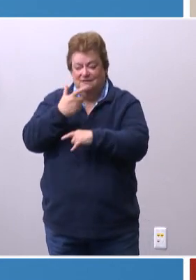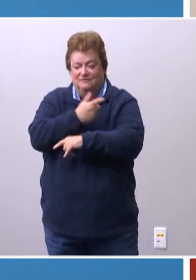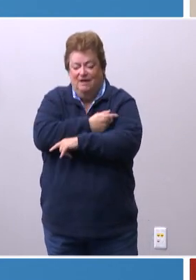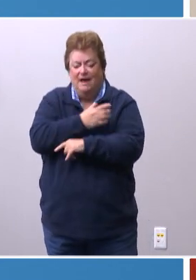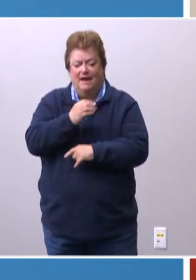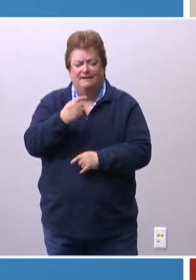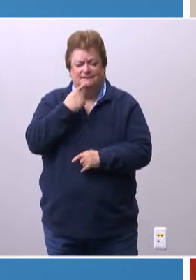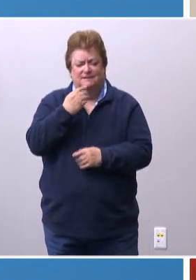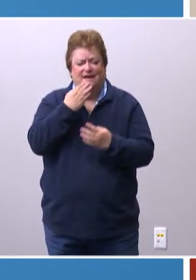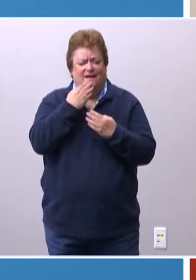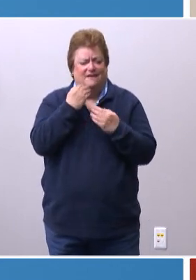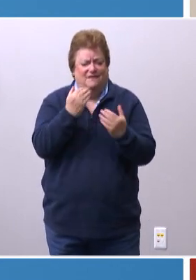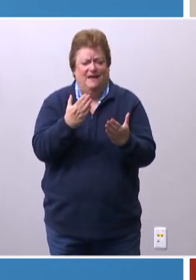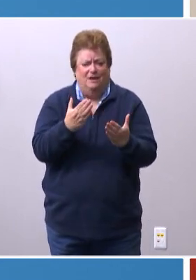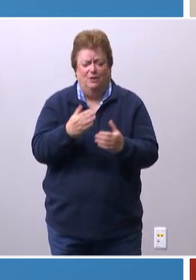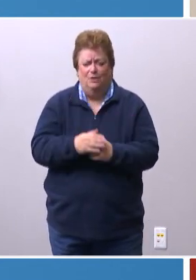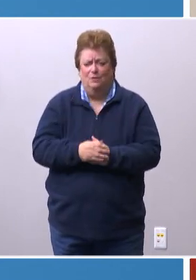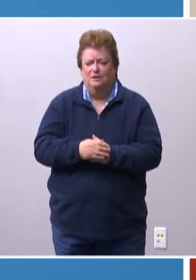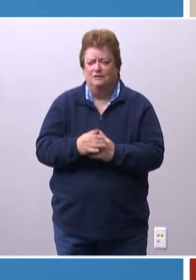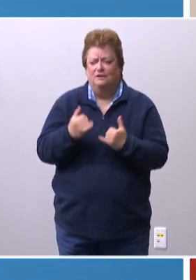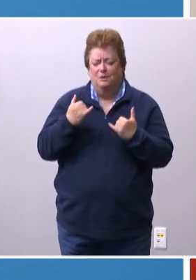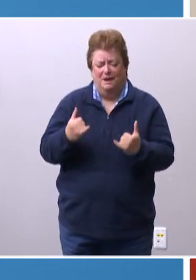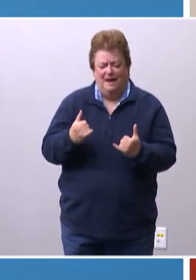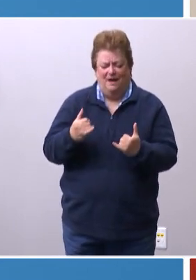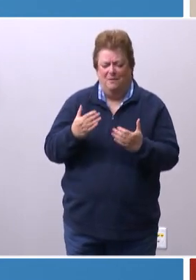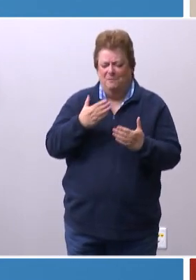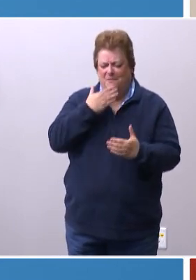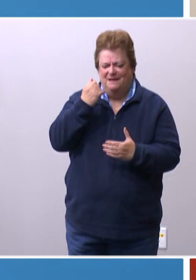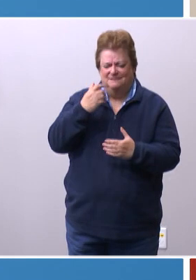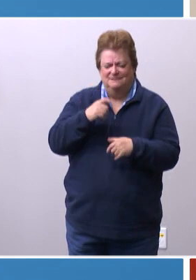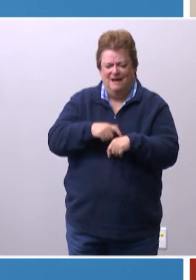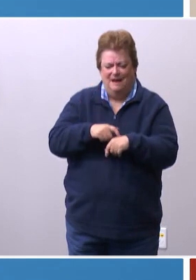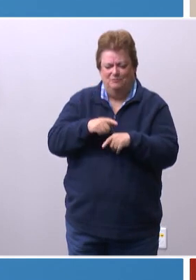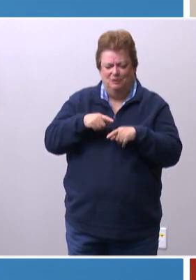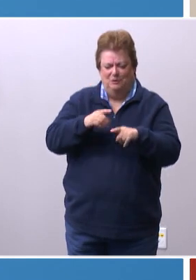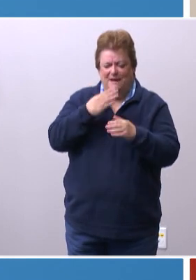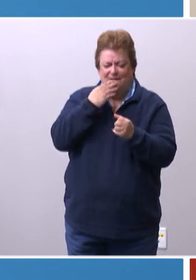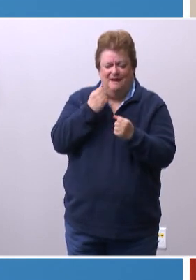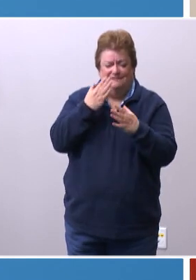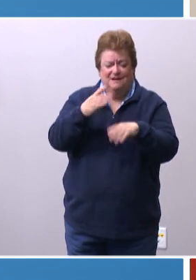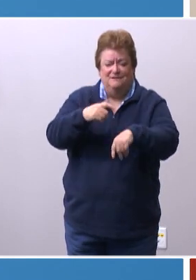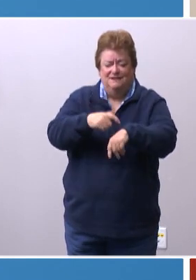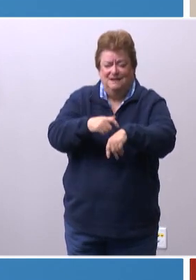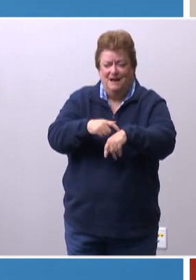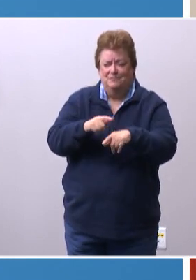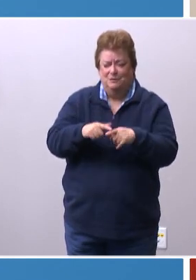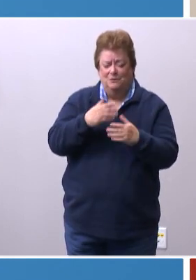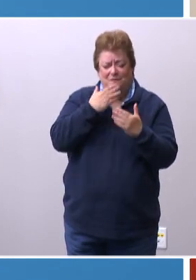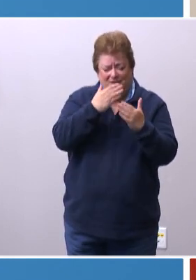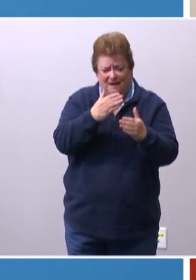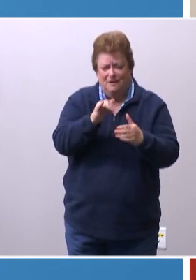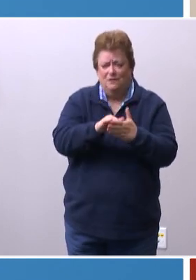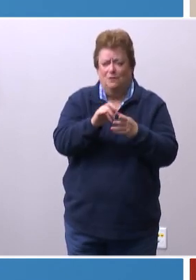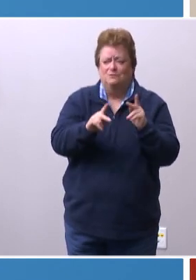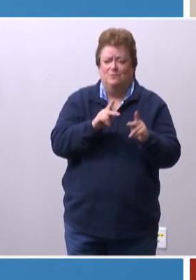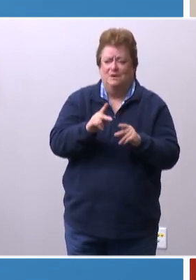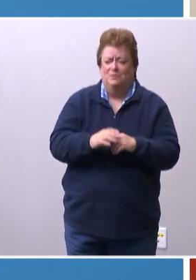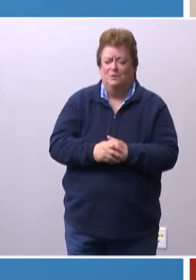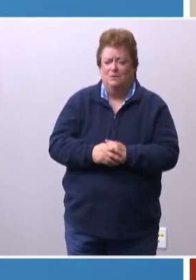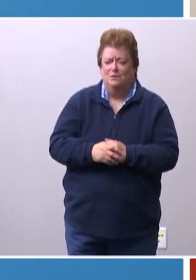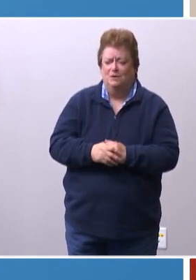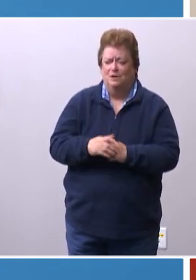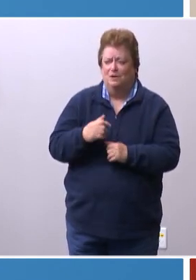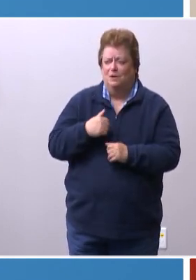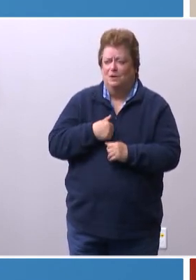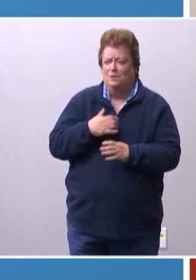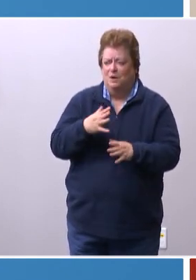you. What better time to offer thanks than during this season of Thanksgiving? We are giving our residents an opportunity to